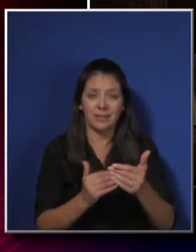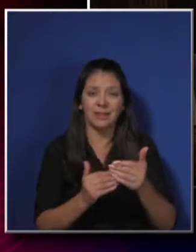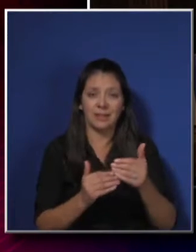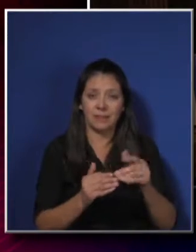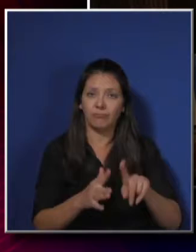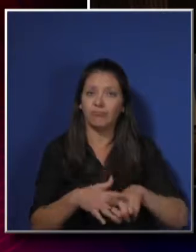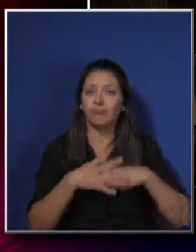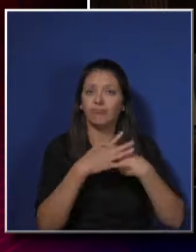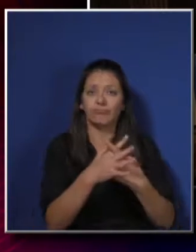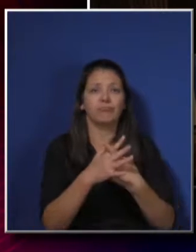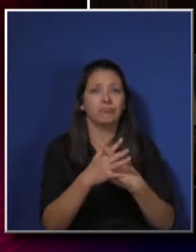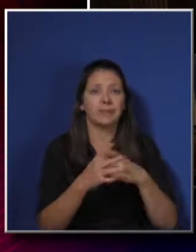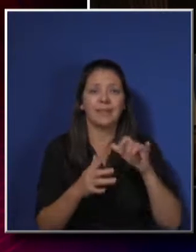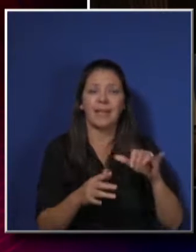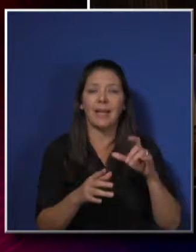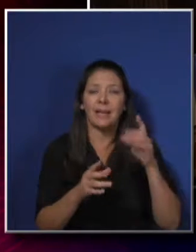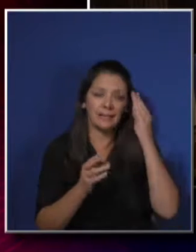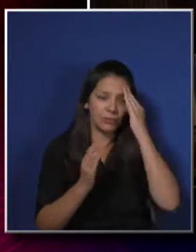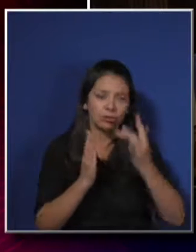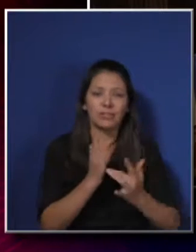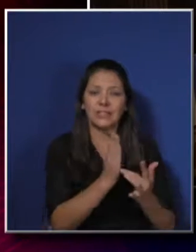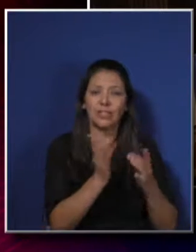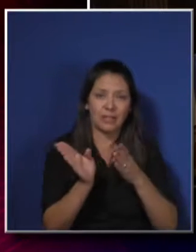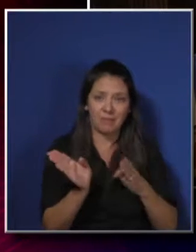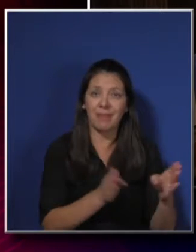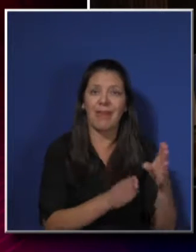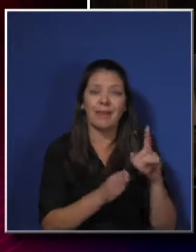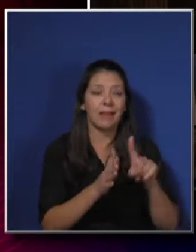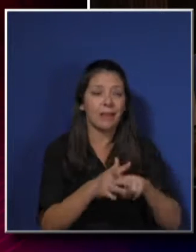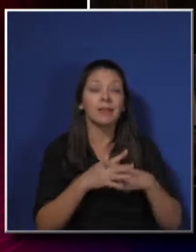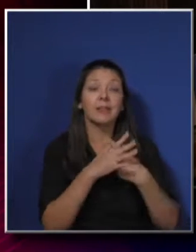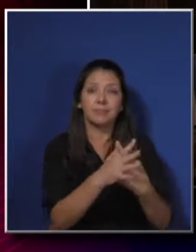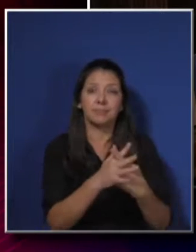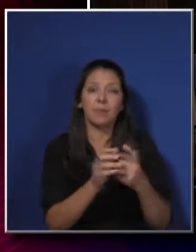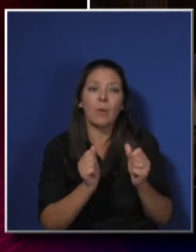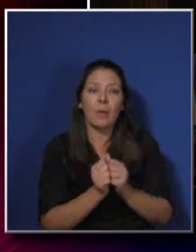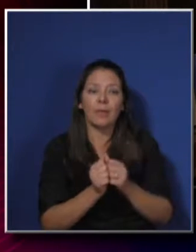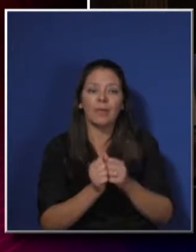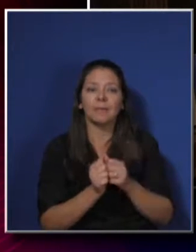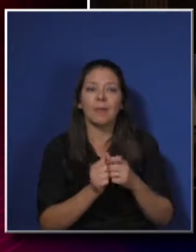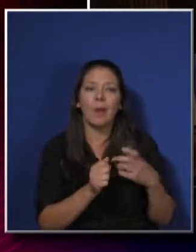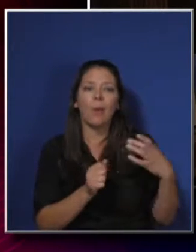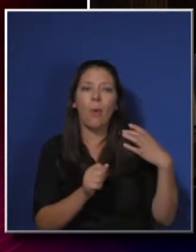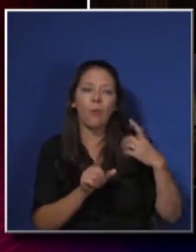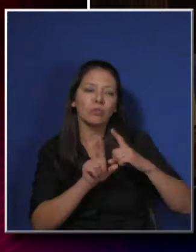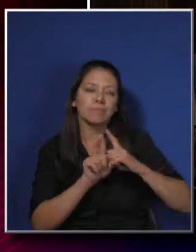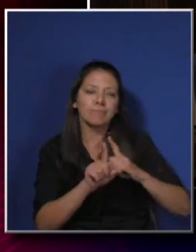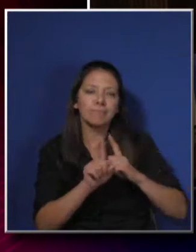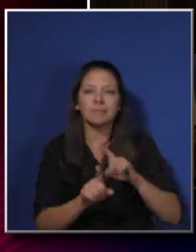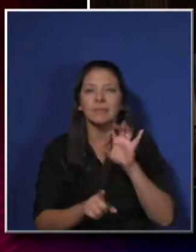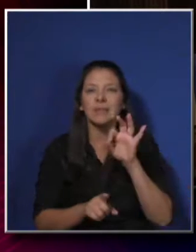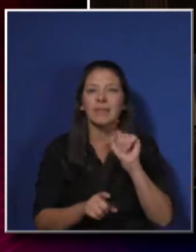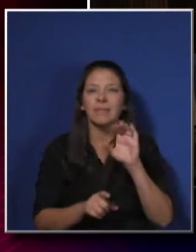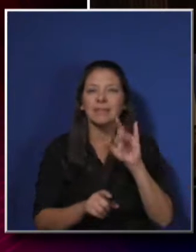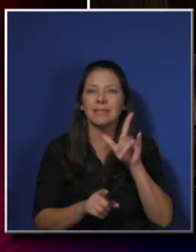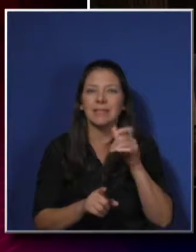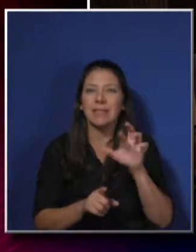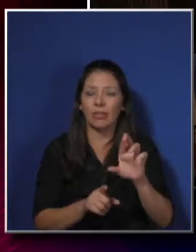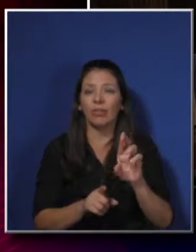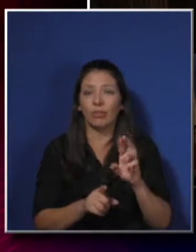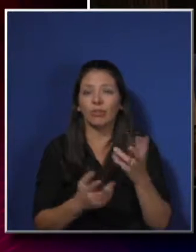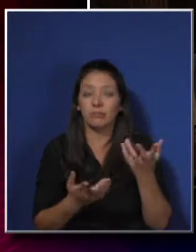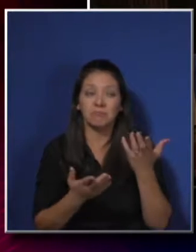implementing that strategic plan and implementing a facilitator or a coach for assistance if needed.